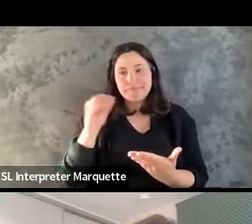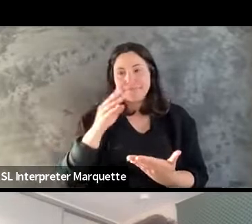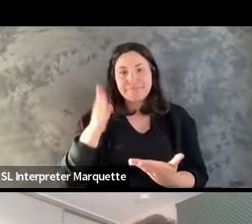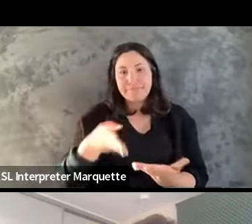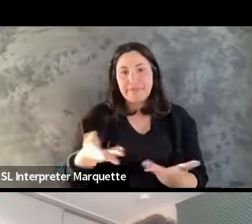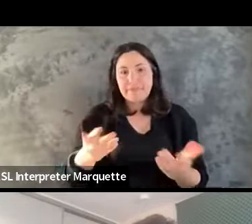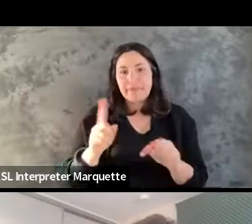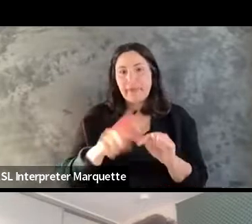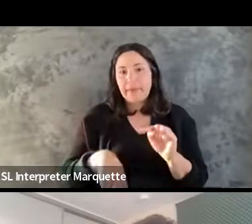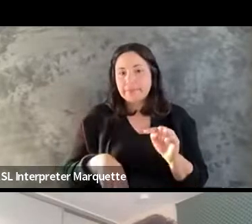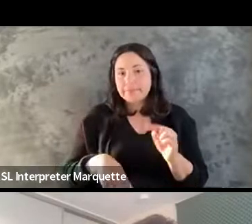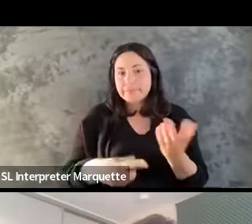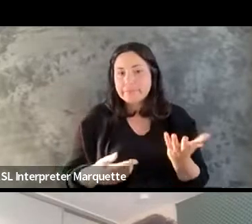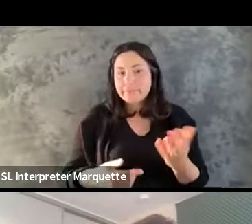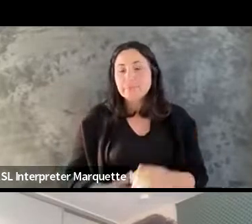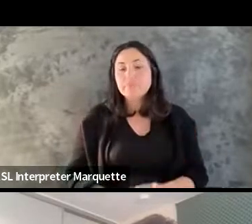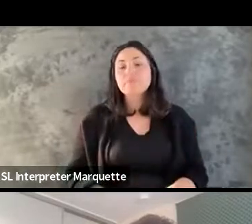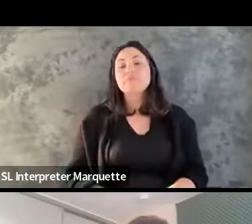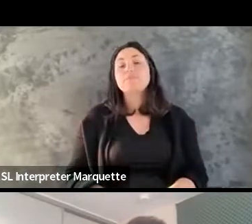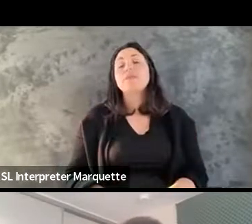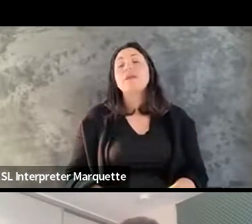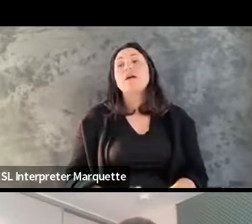said, our